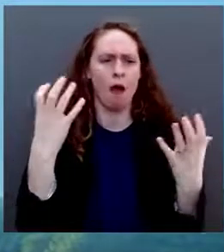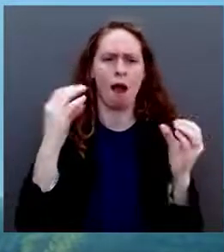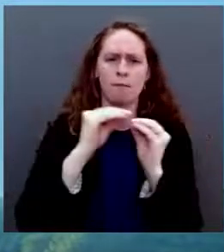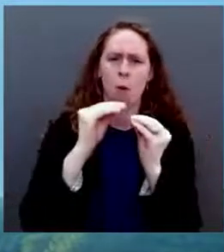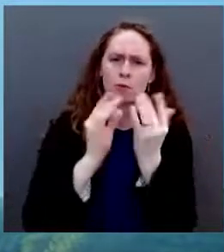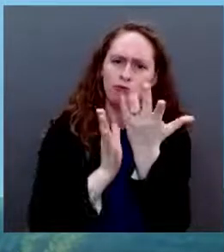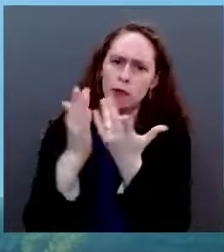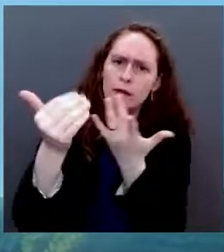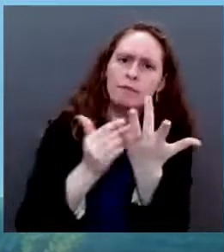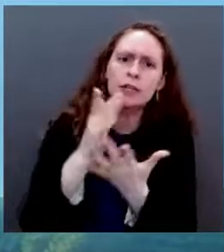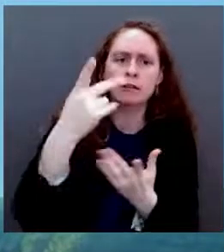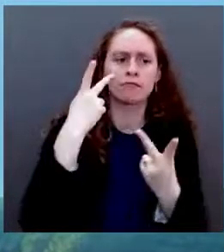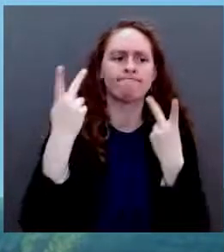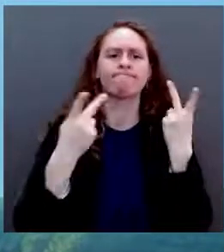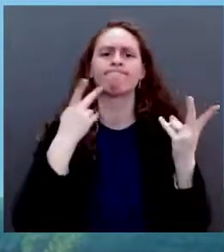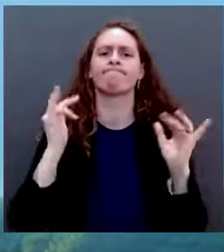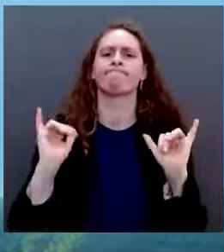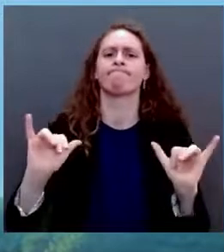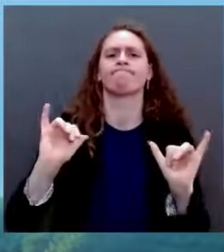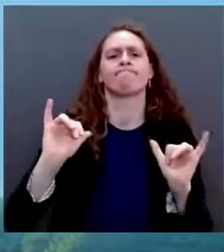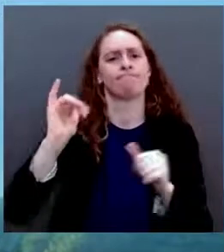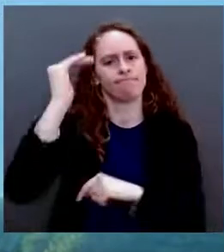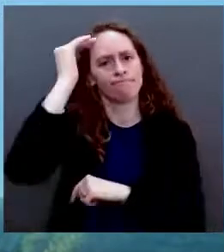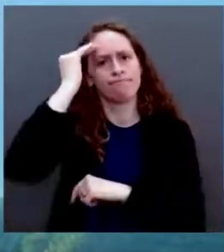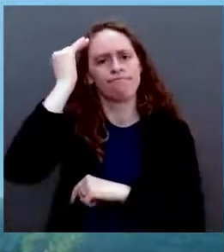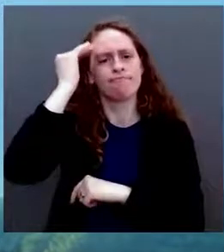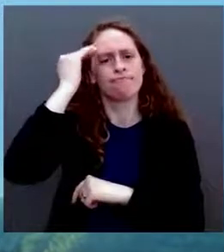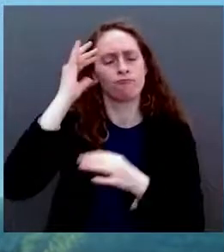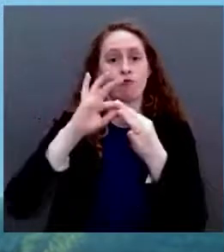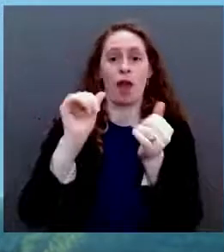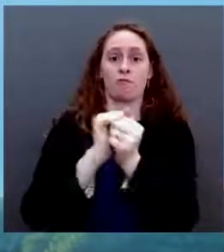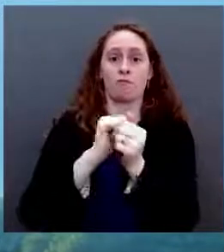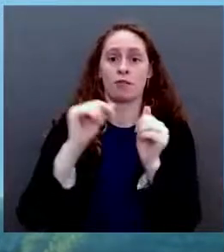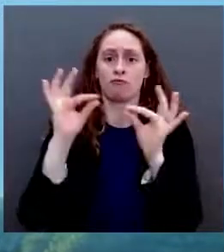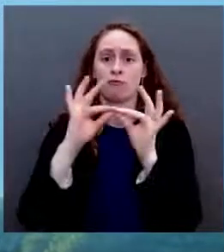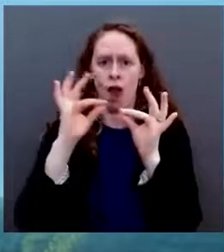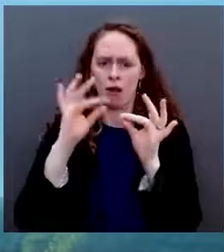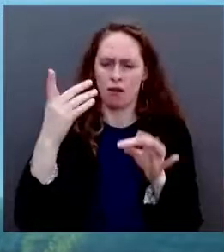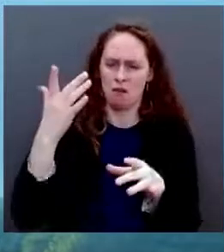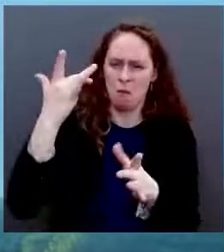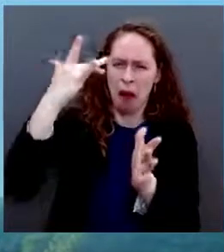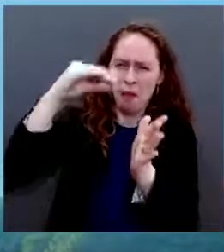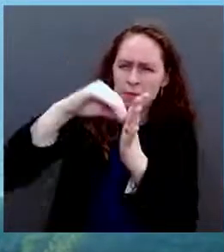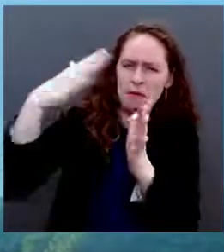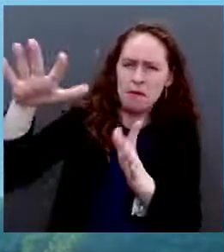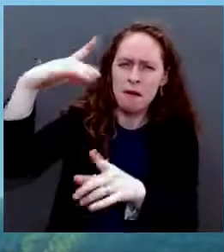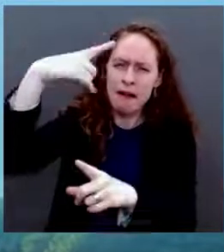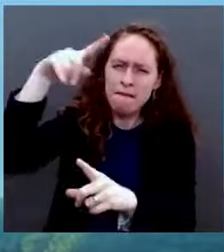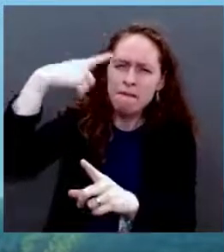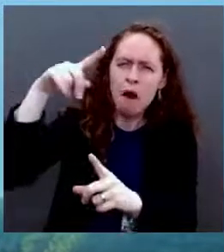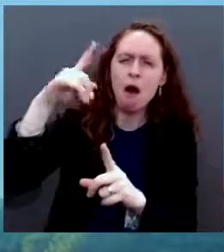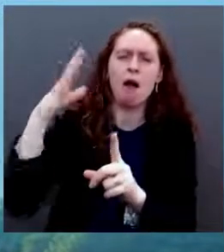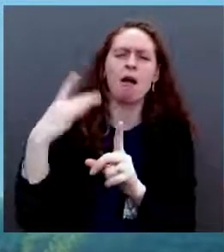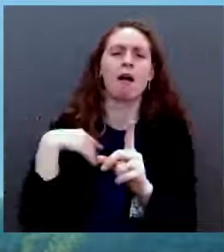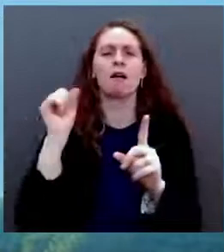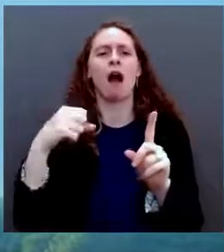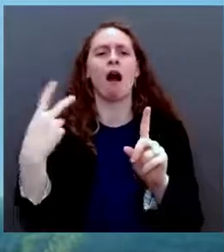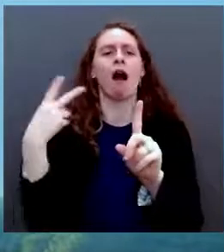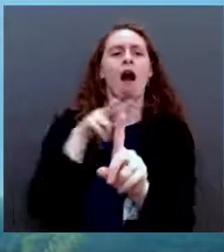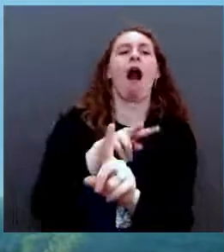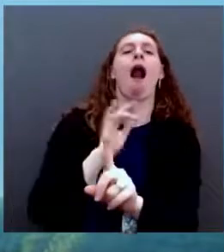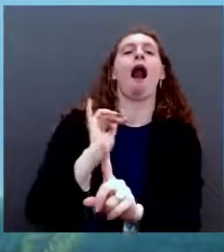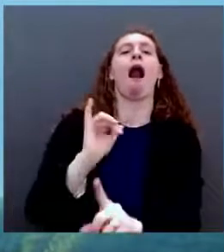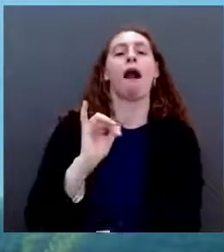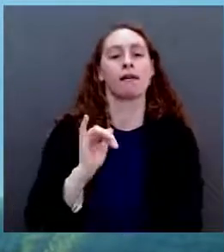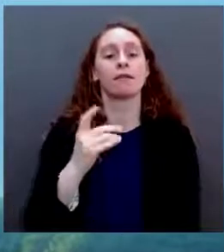price? And right now, that's largely disappeared in the cattle market, transparency. Back in August,